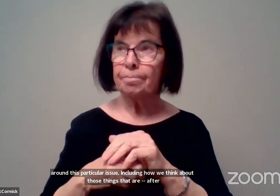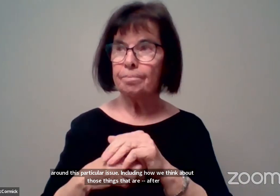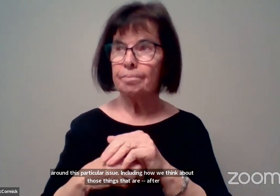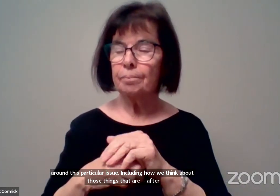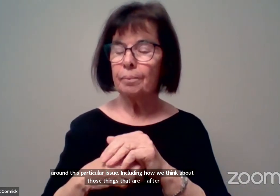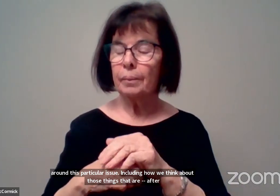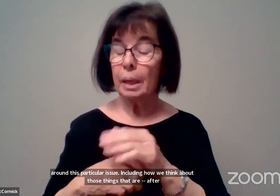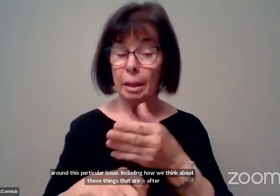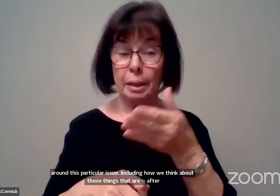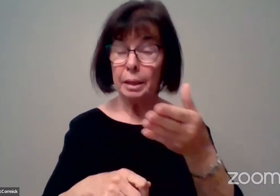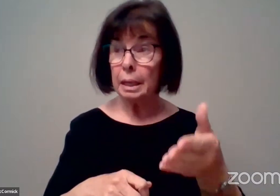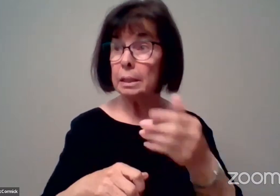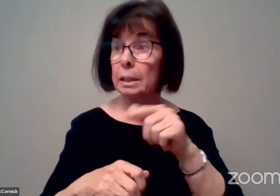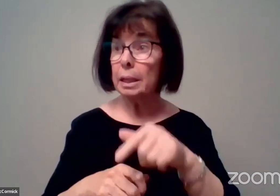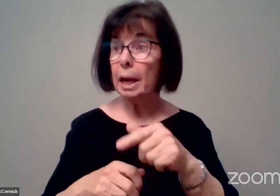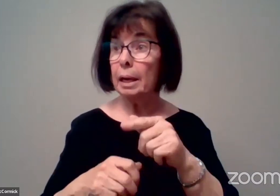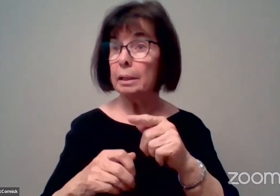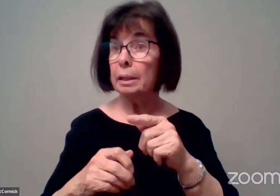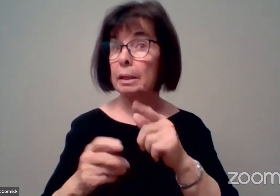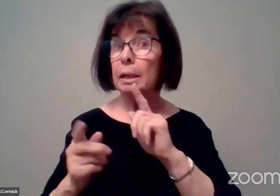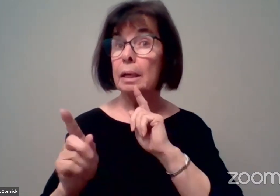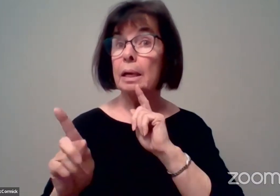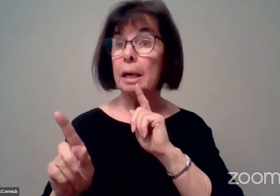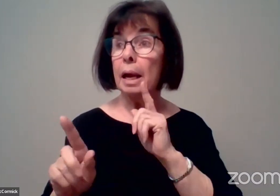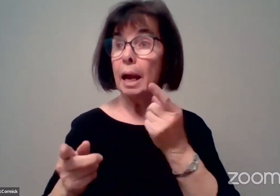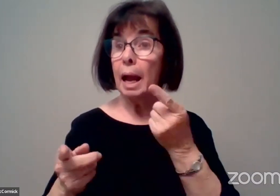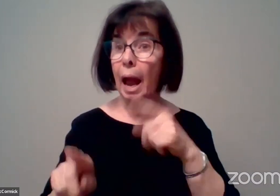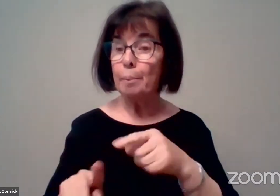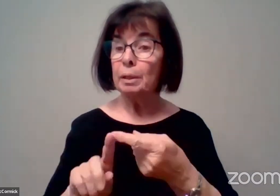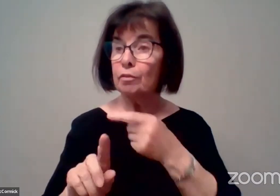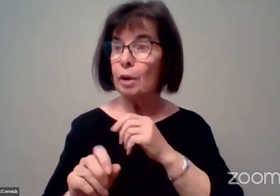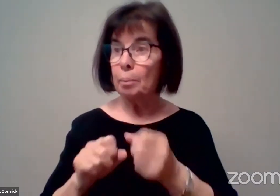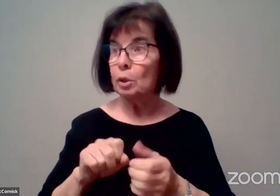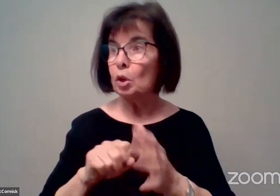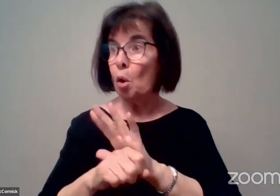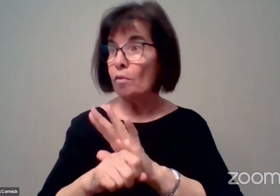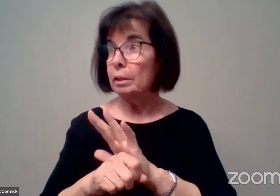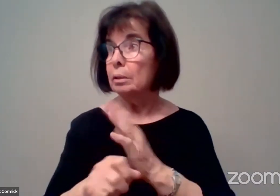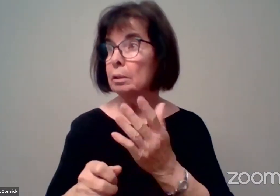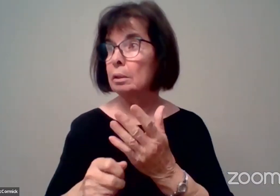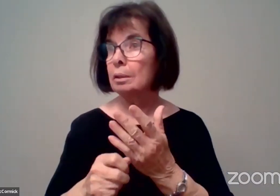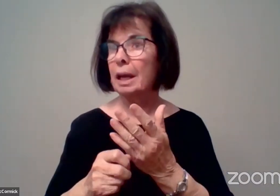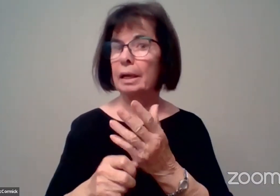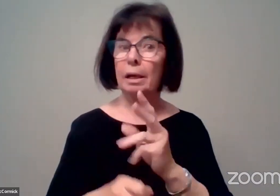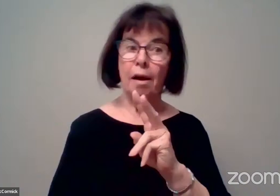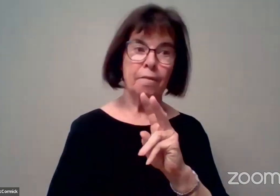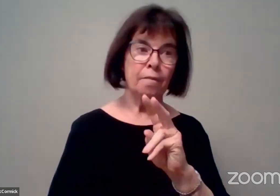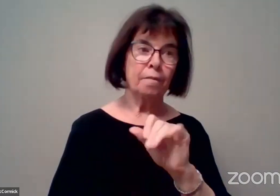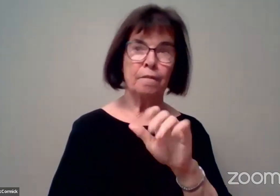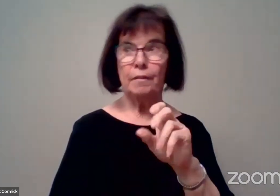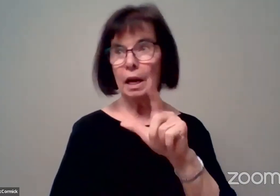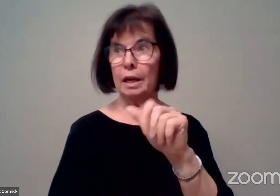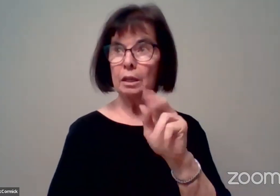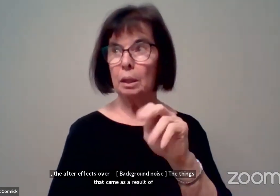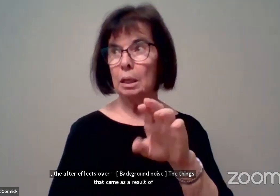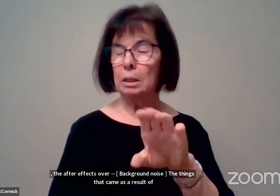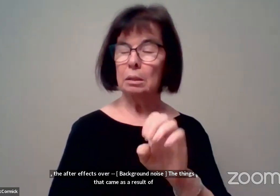The things that came as a result of COVID, like violence,